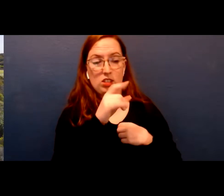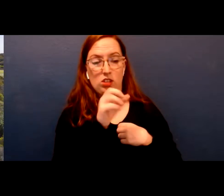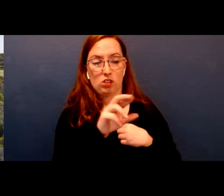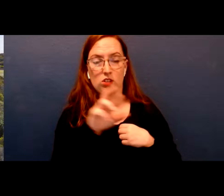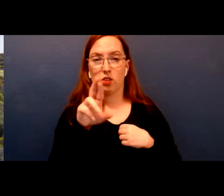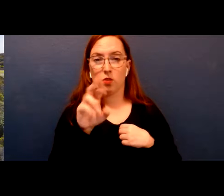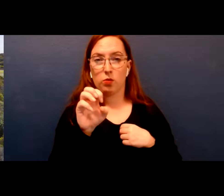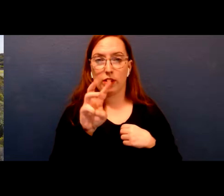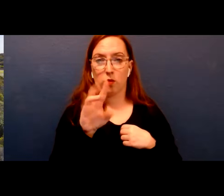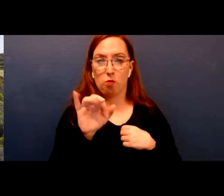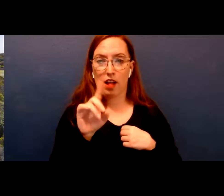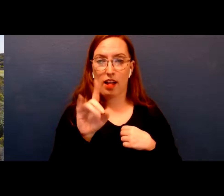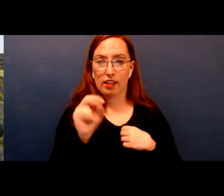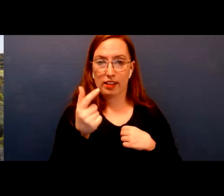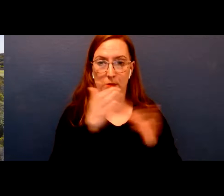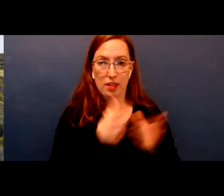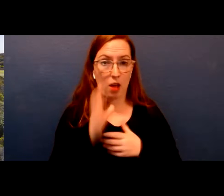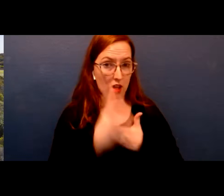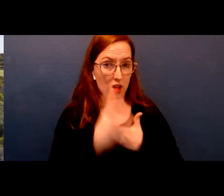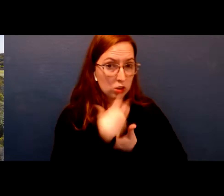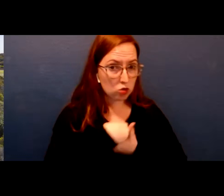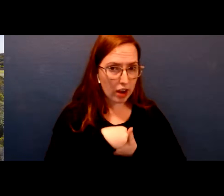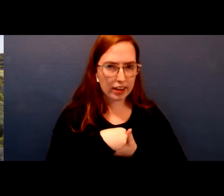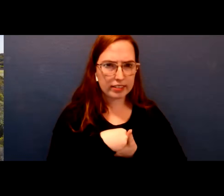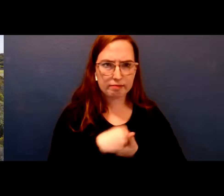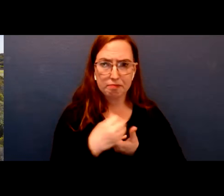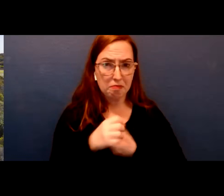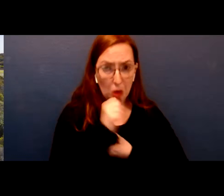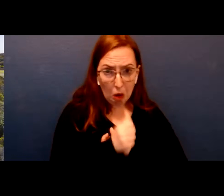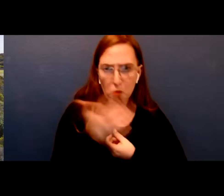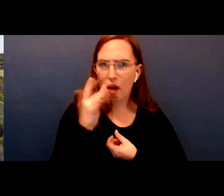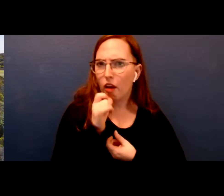not? And are you able to respond to that, Claire?